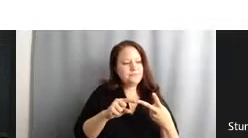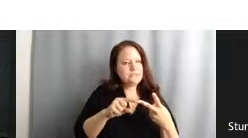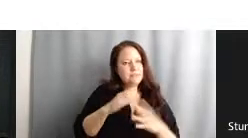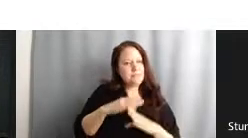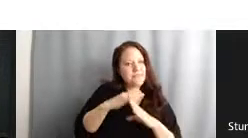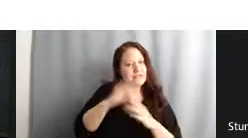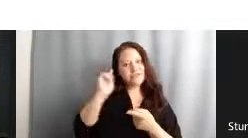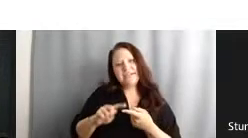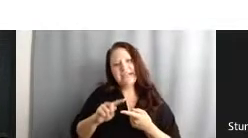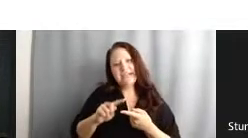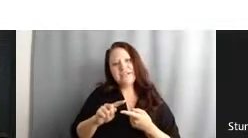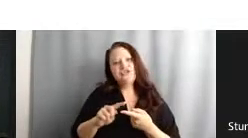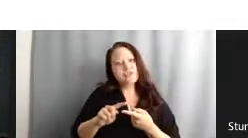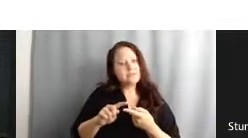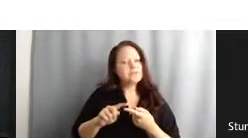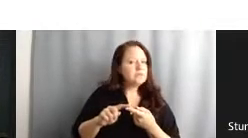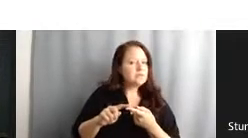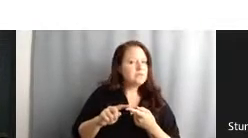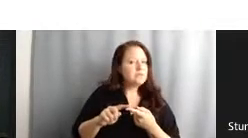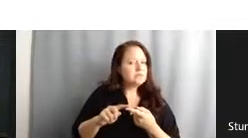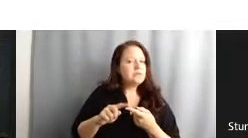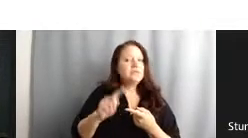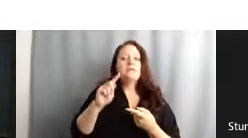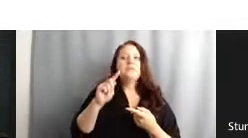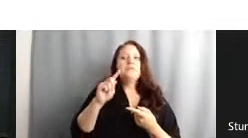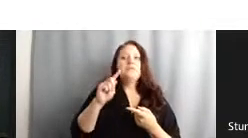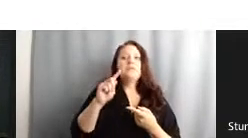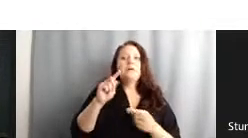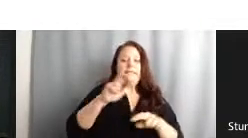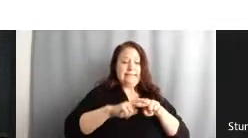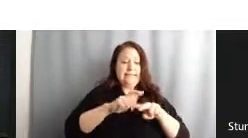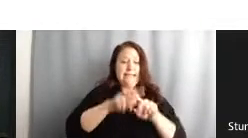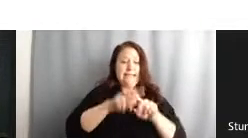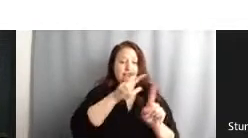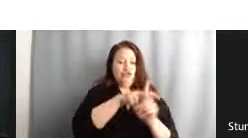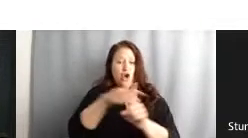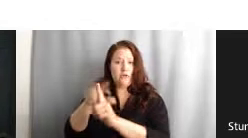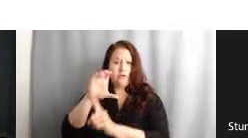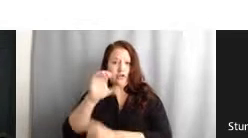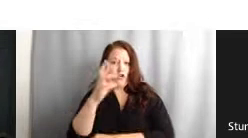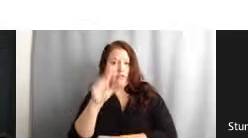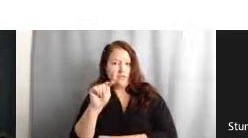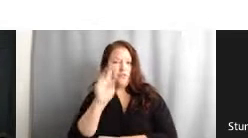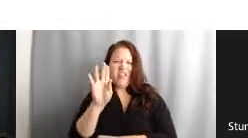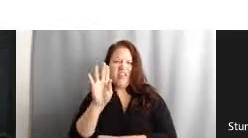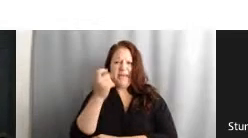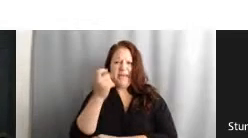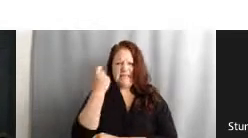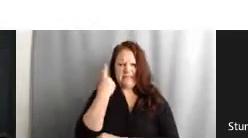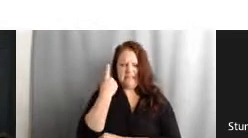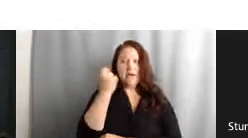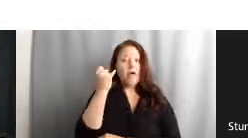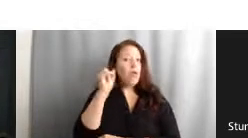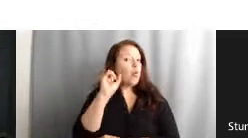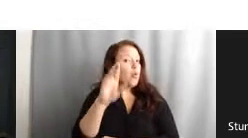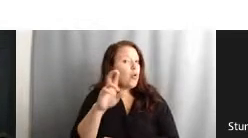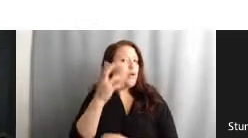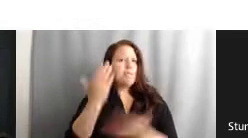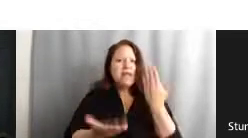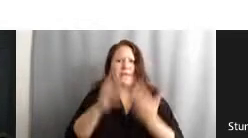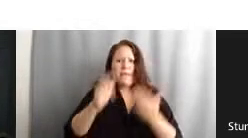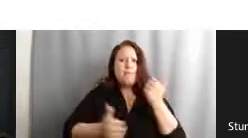prevention and mitigation measures. For some folks, a seating chart is going to make good sense. If for other folks, you spend most of